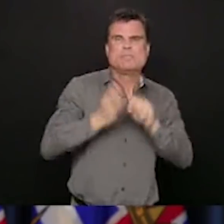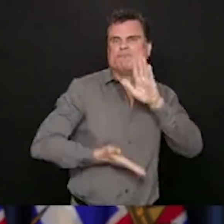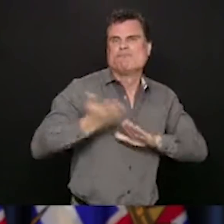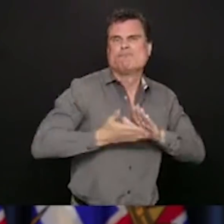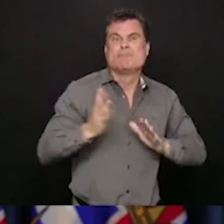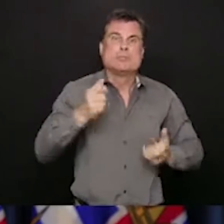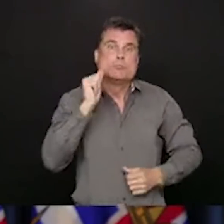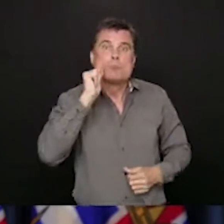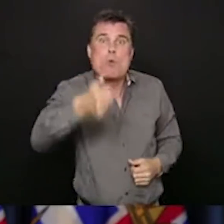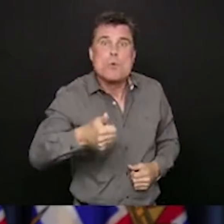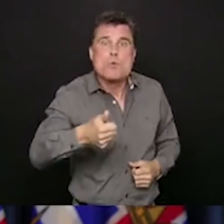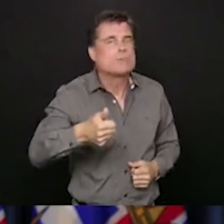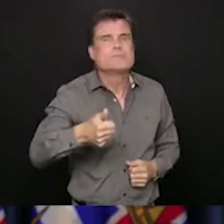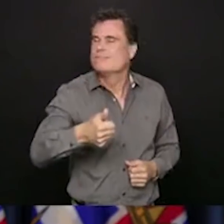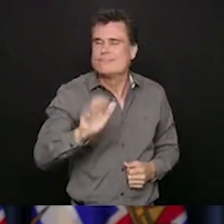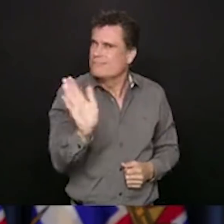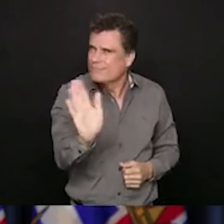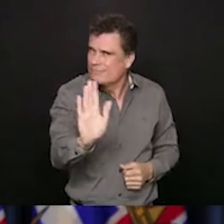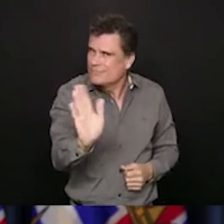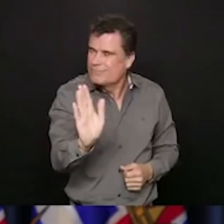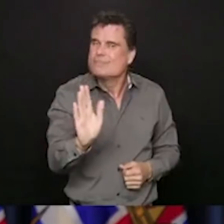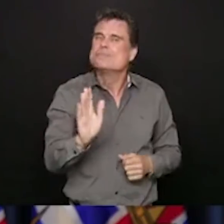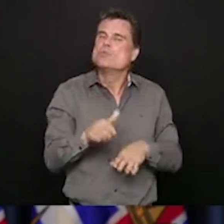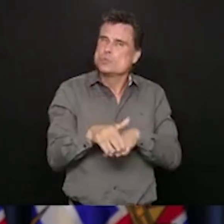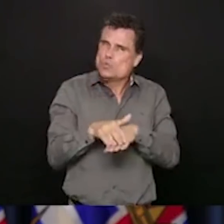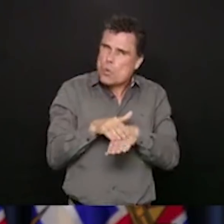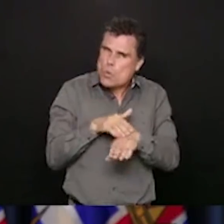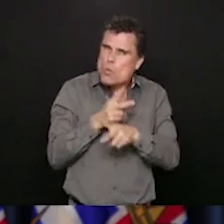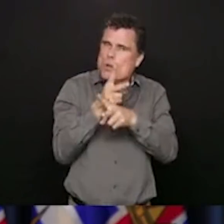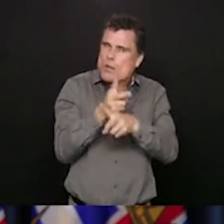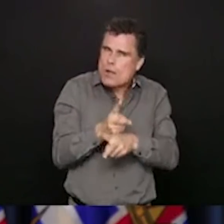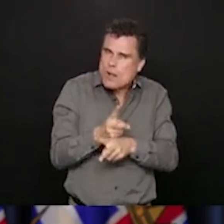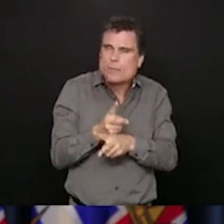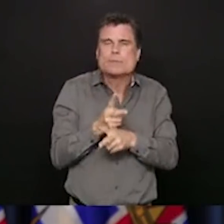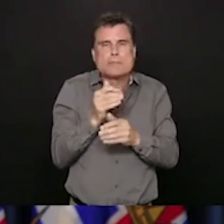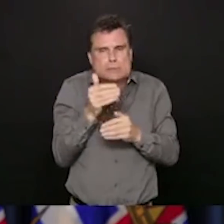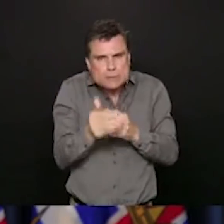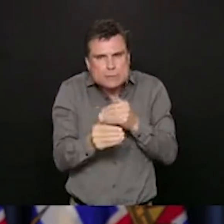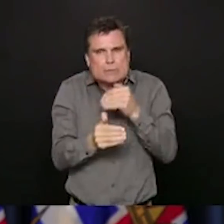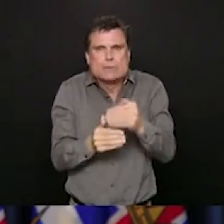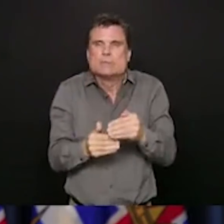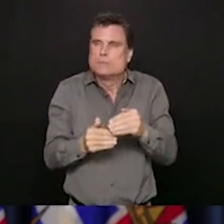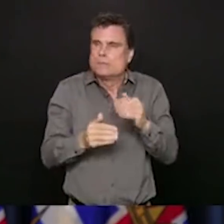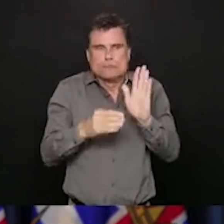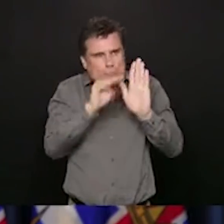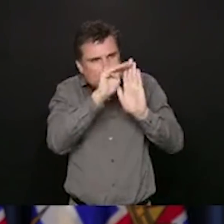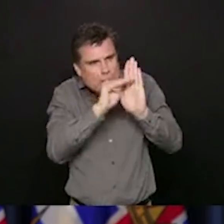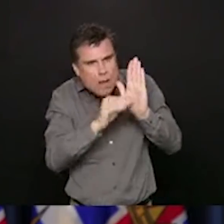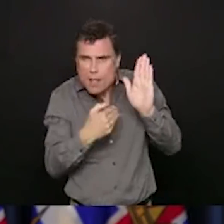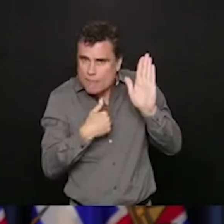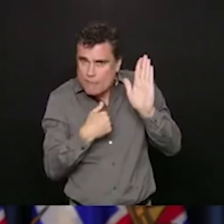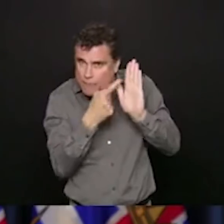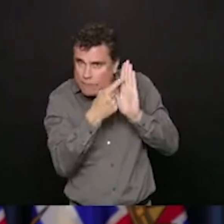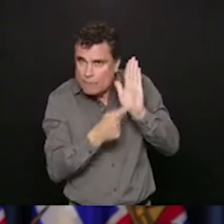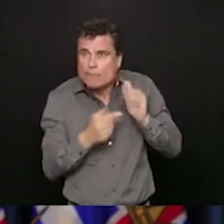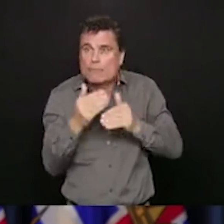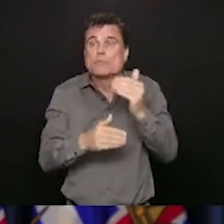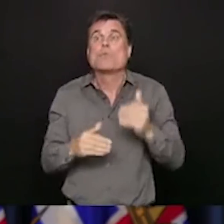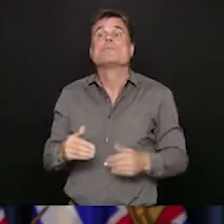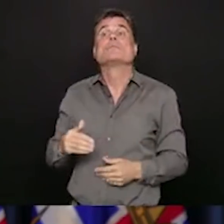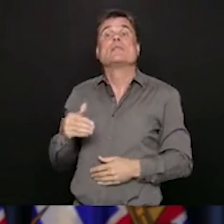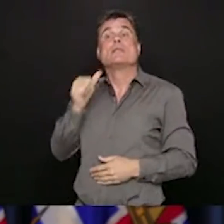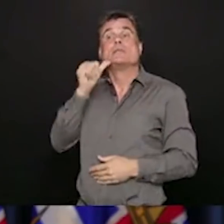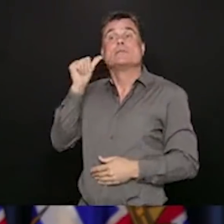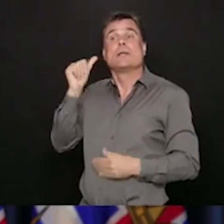Yesterday, Minister Fleming talked about the education sector and how we're going to keep our K-12 system operating in the interests of kids, in